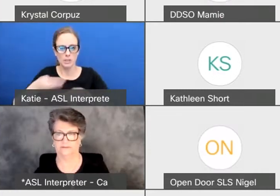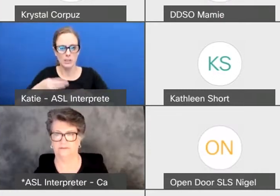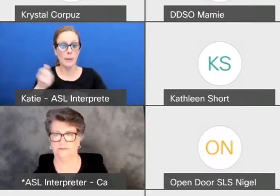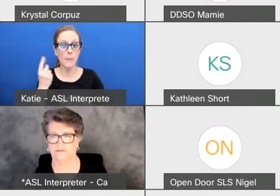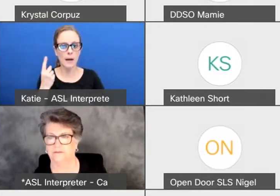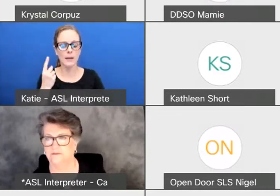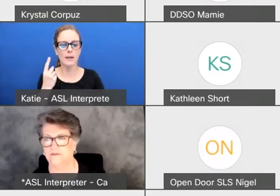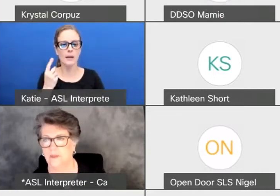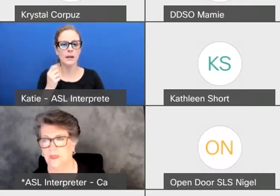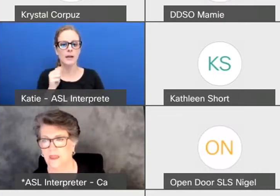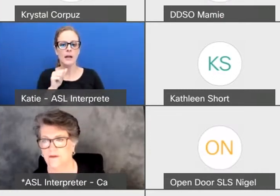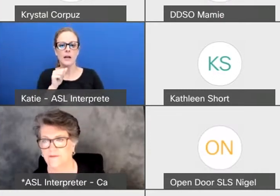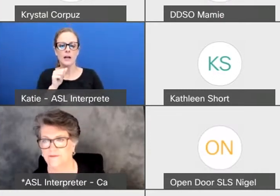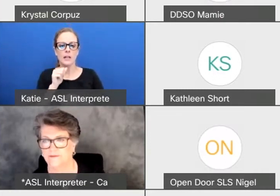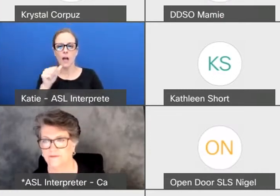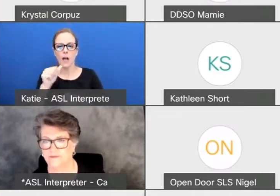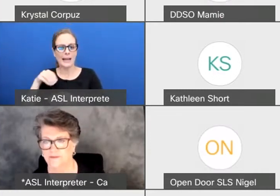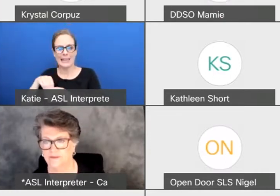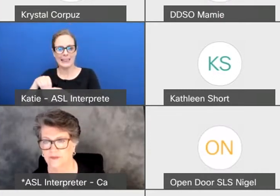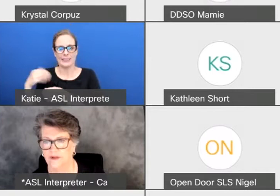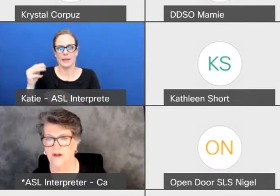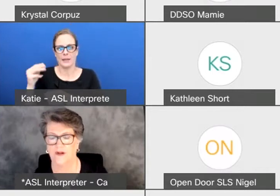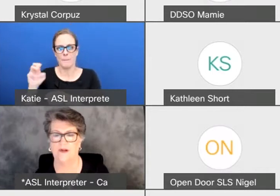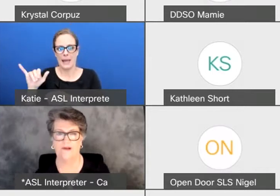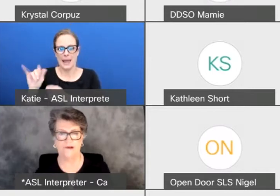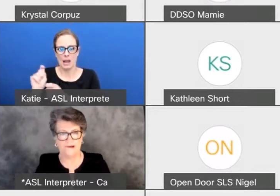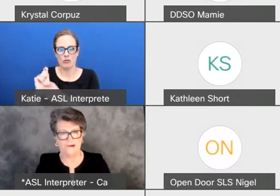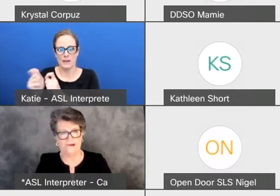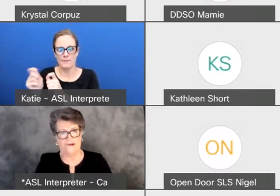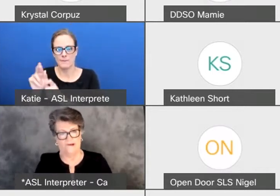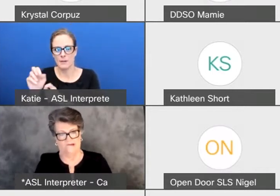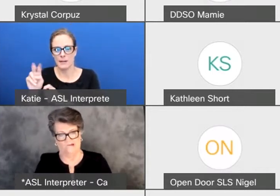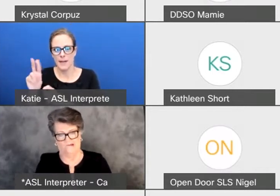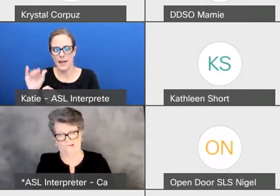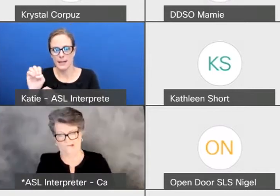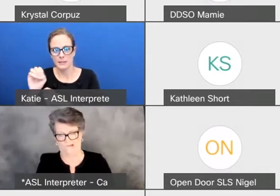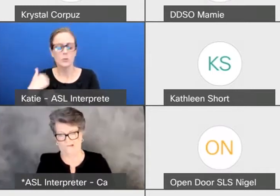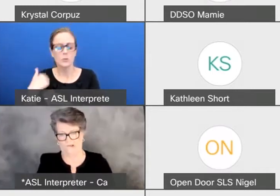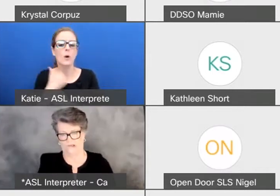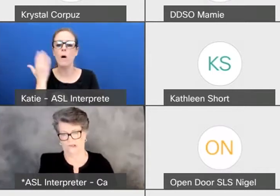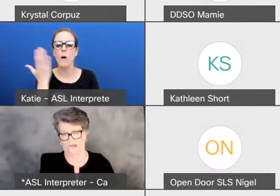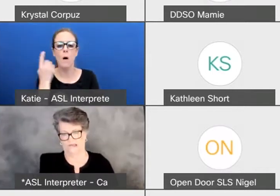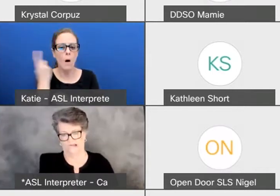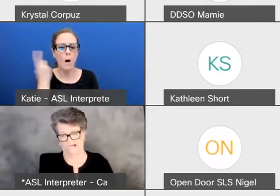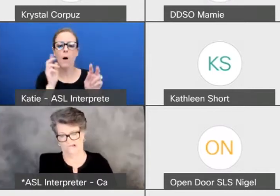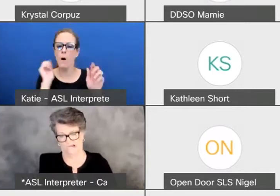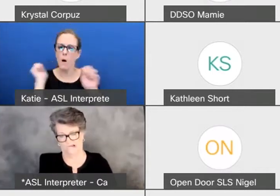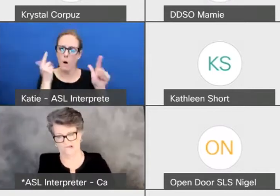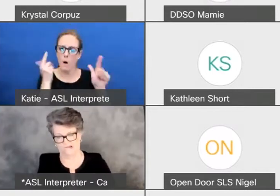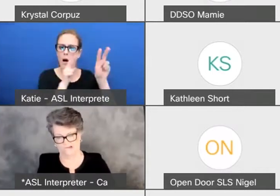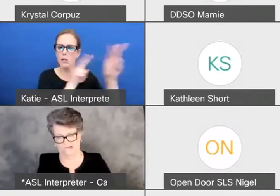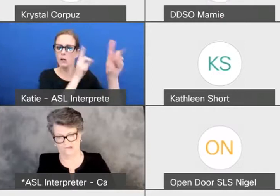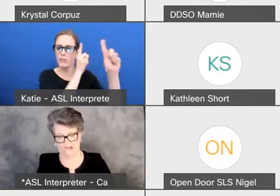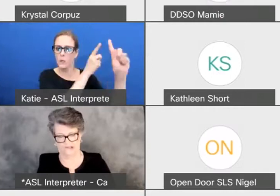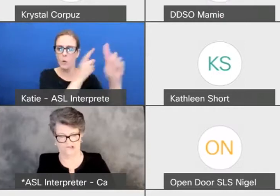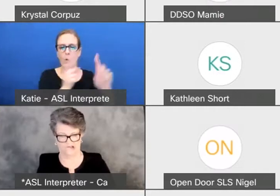in the May revised. And so again, we're all looking towards the goal line here of the